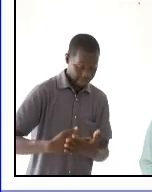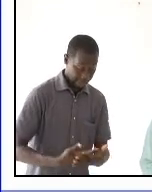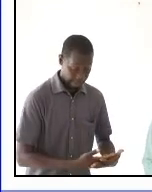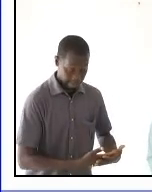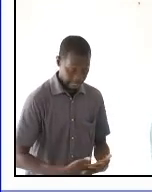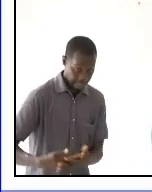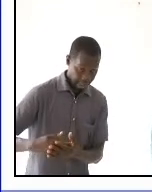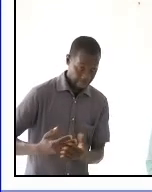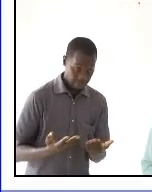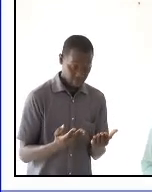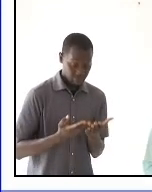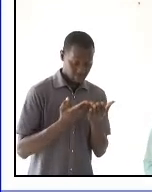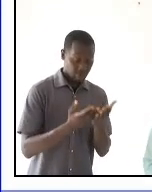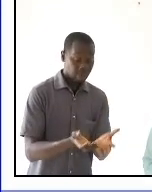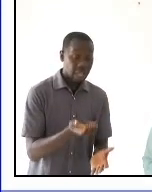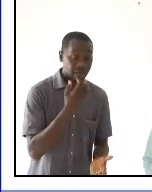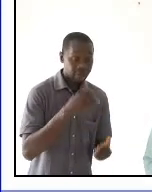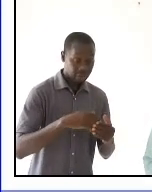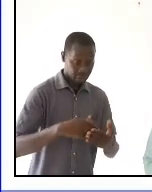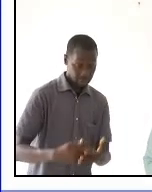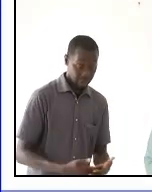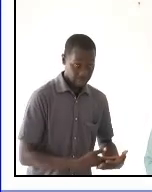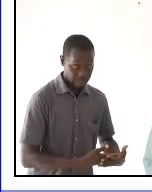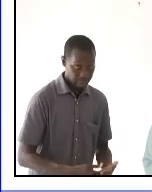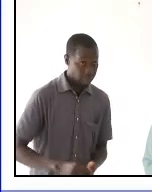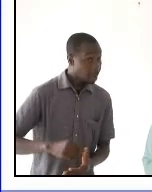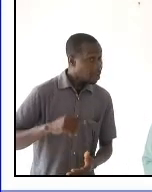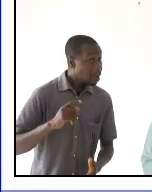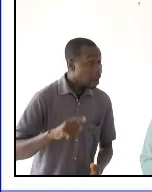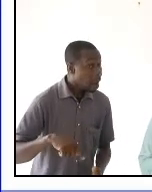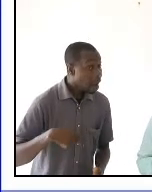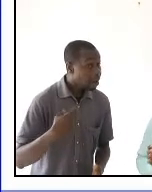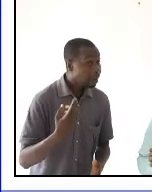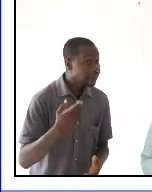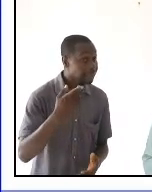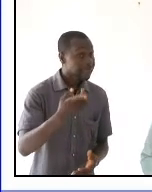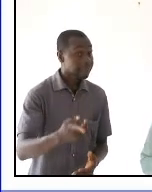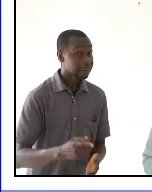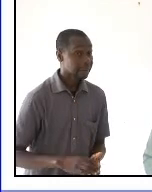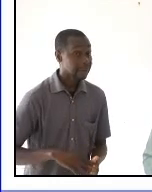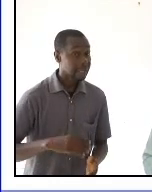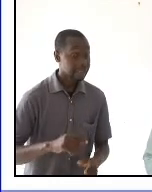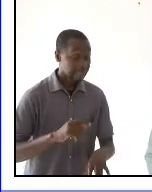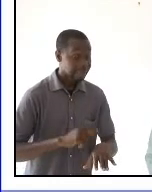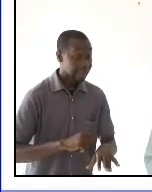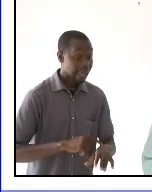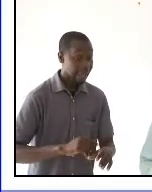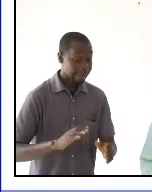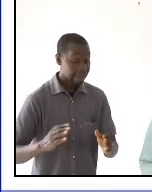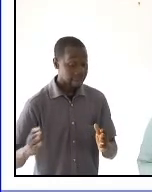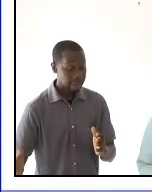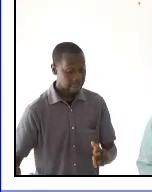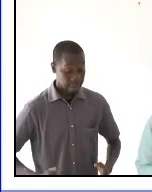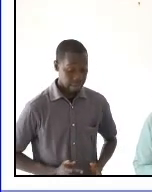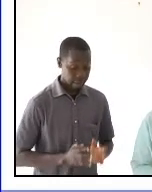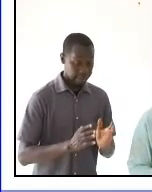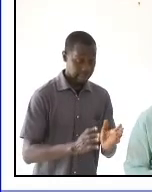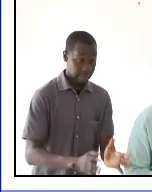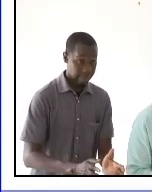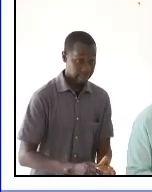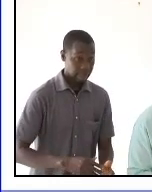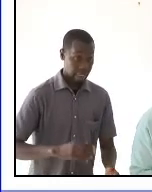and everything, so that comes out. But of course, in some instances, there is some time delay between the delivery of the baby and that of